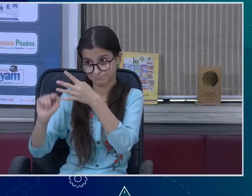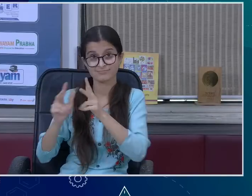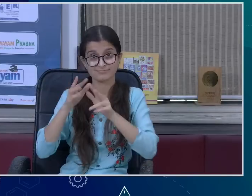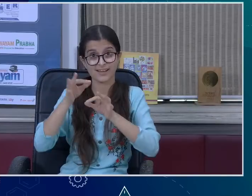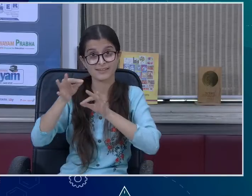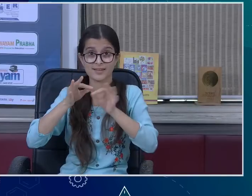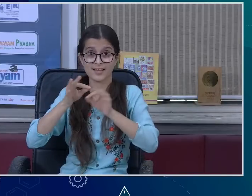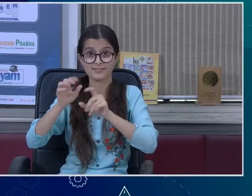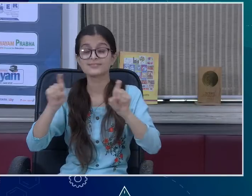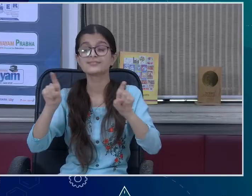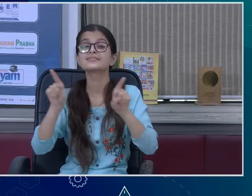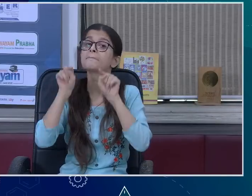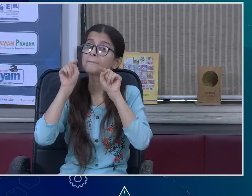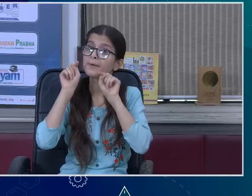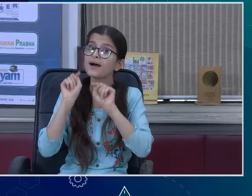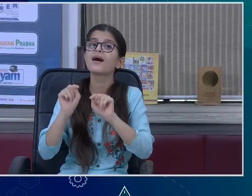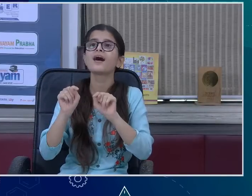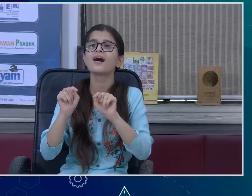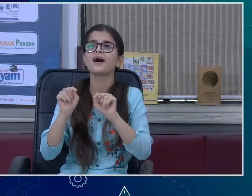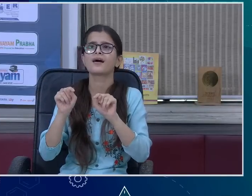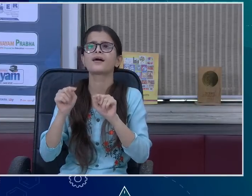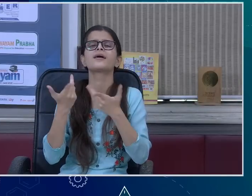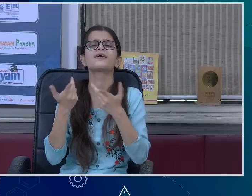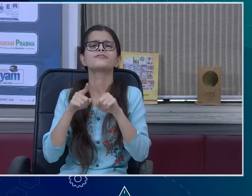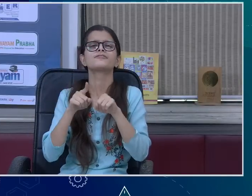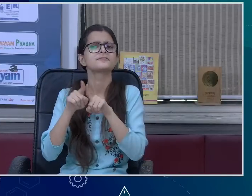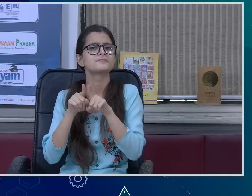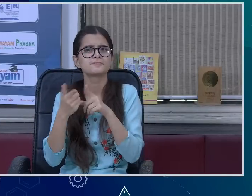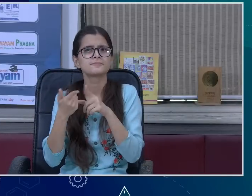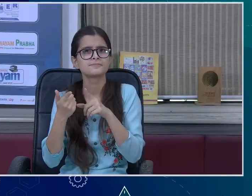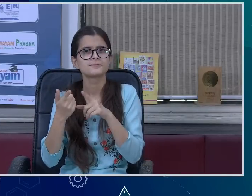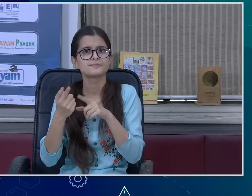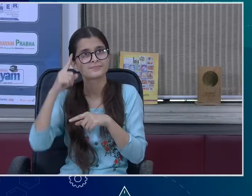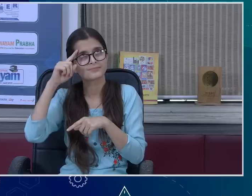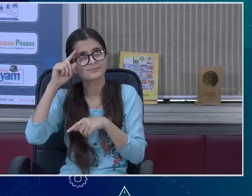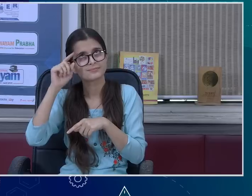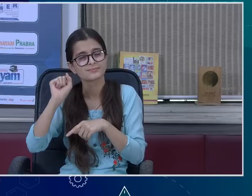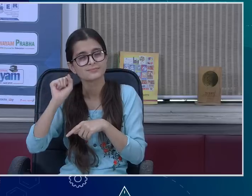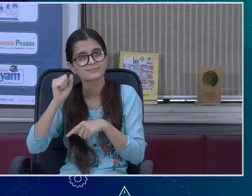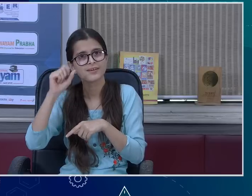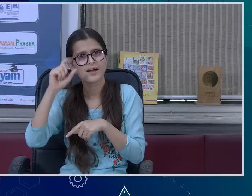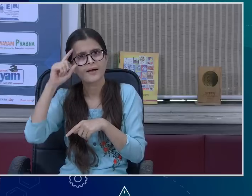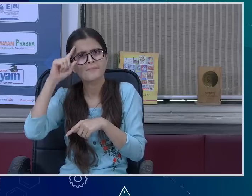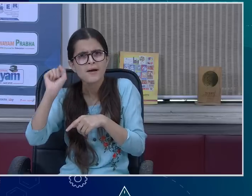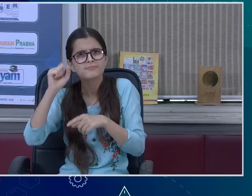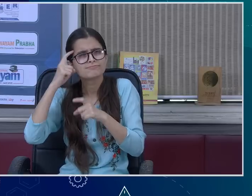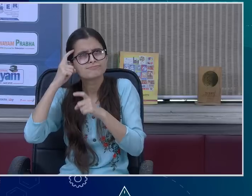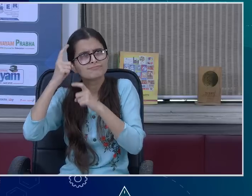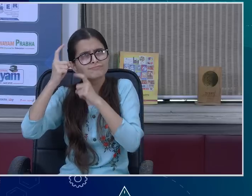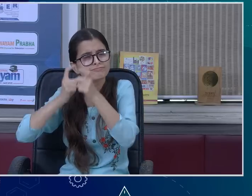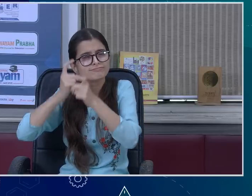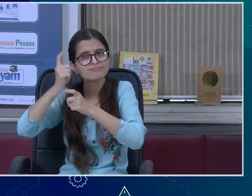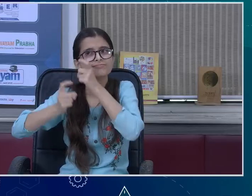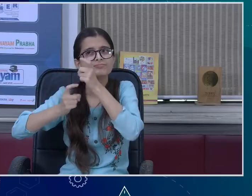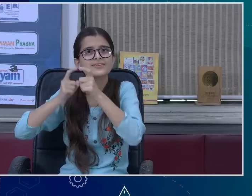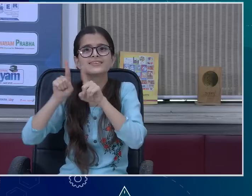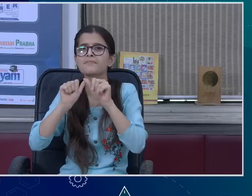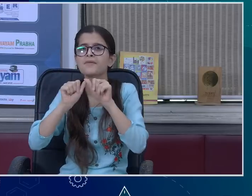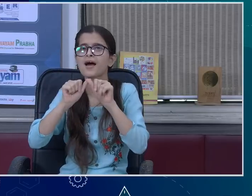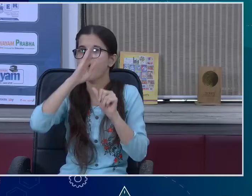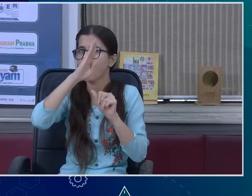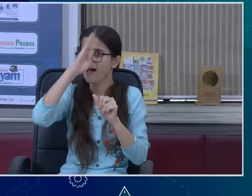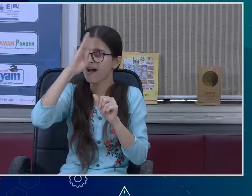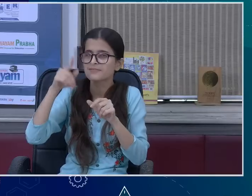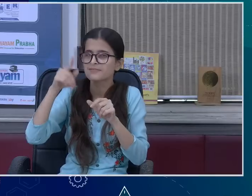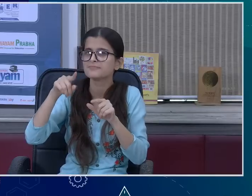we are talking about writing and when it is memorizing or performing good in academics or so on,